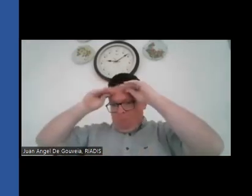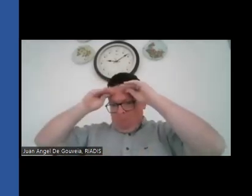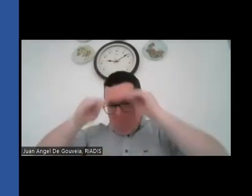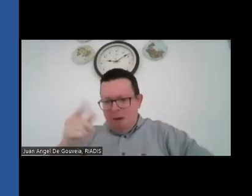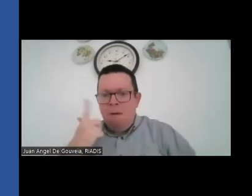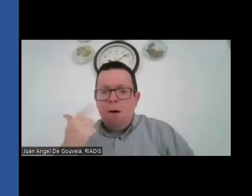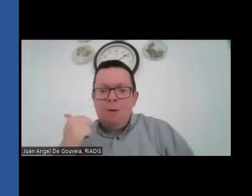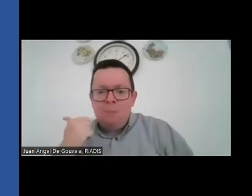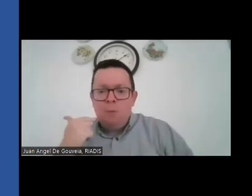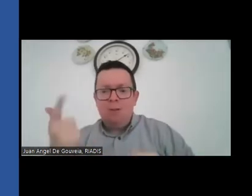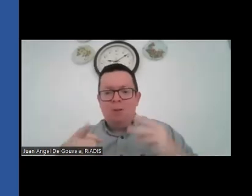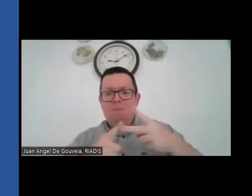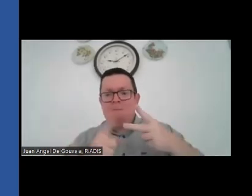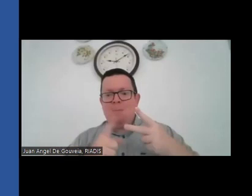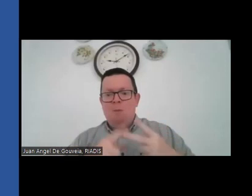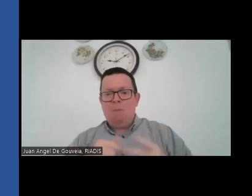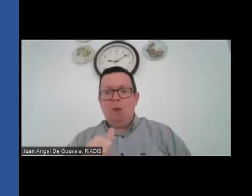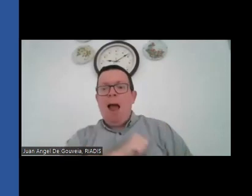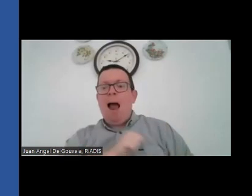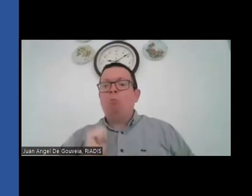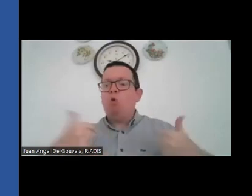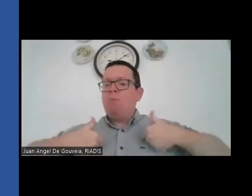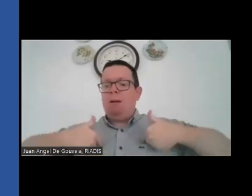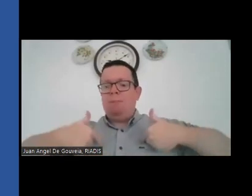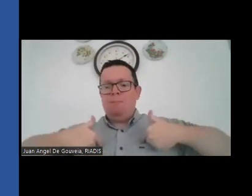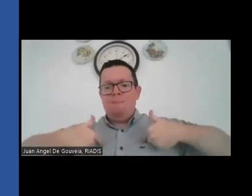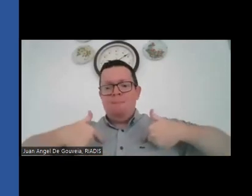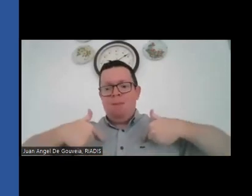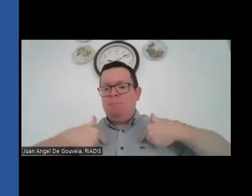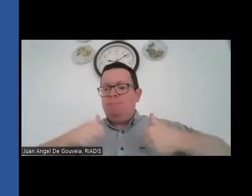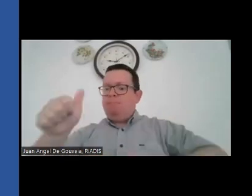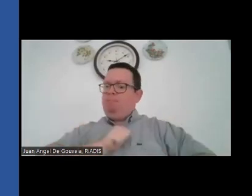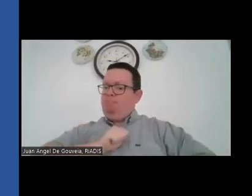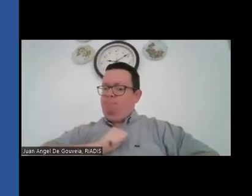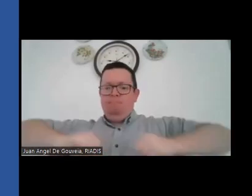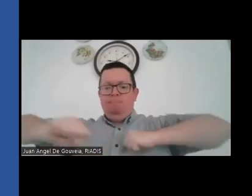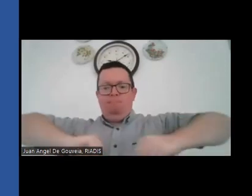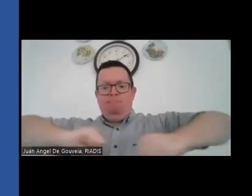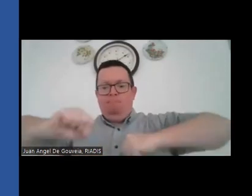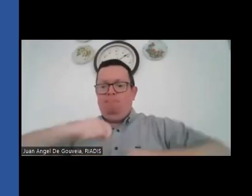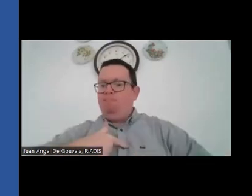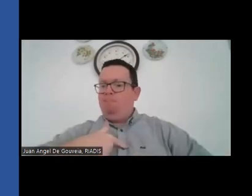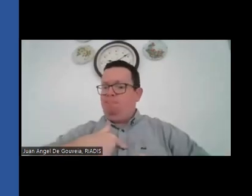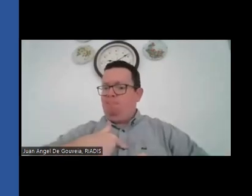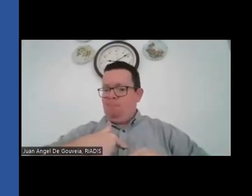is actions for autonomy, aimed at improving the conditions that allow people with